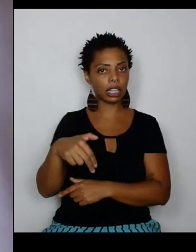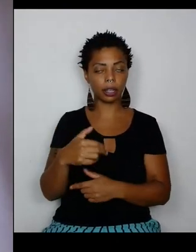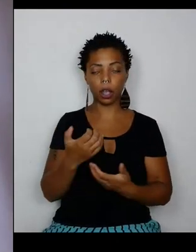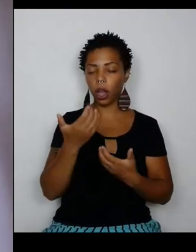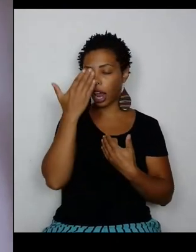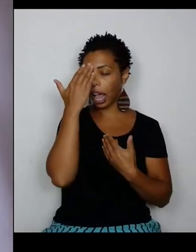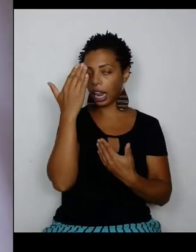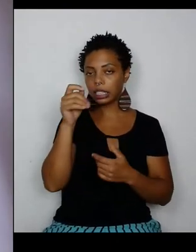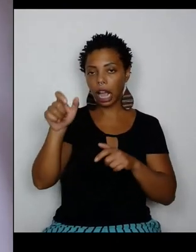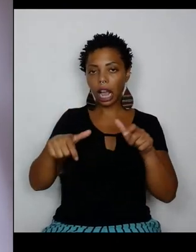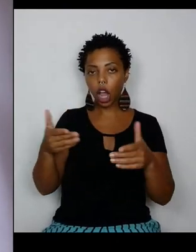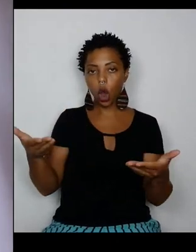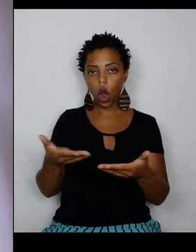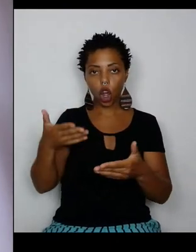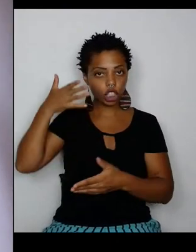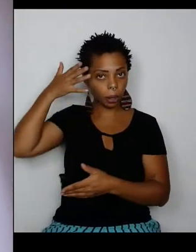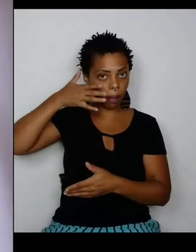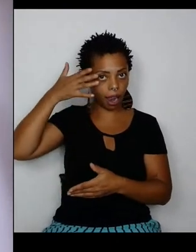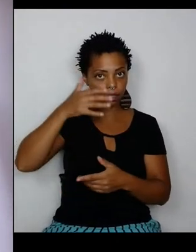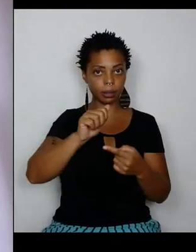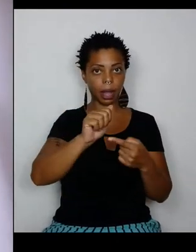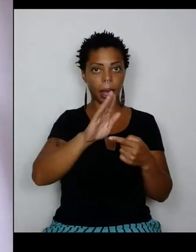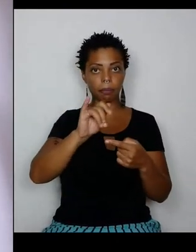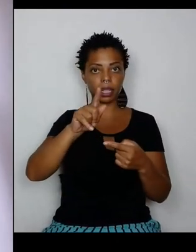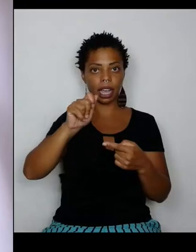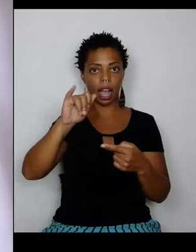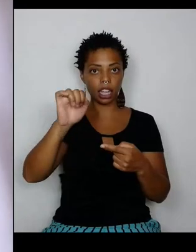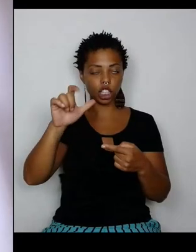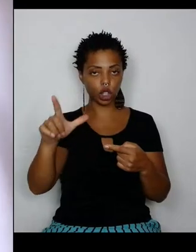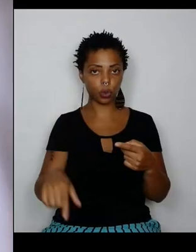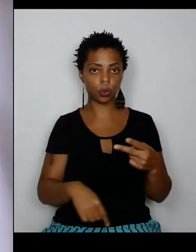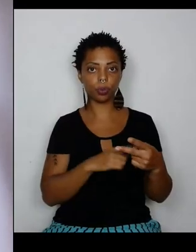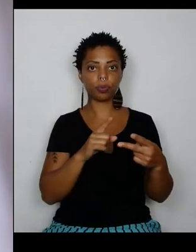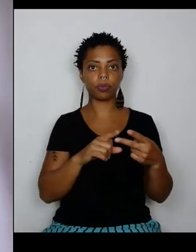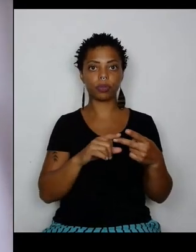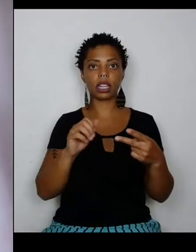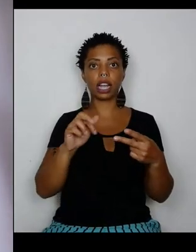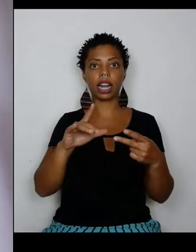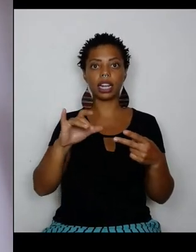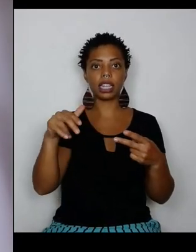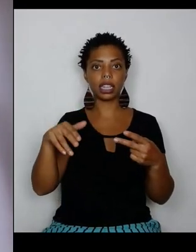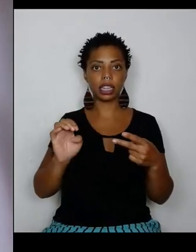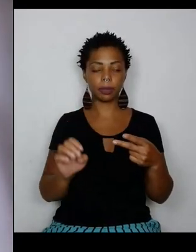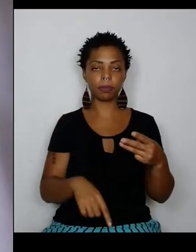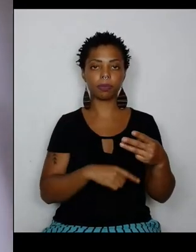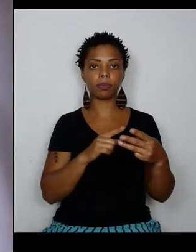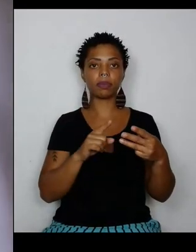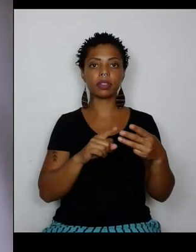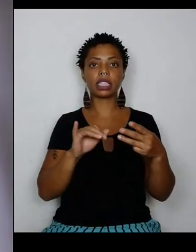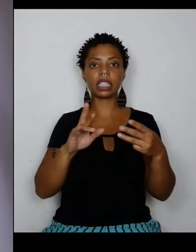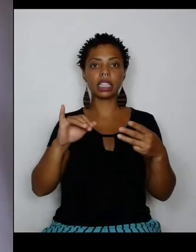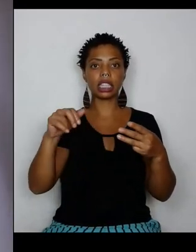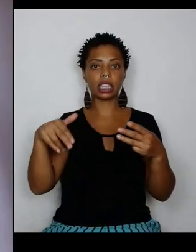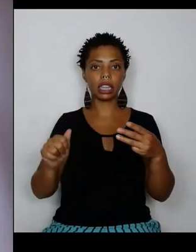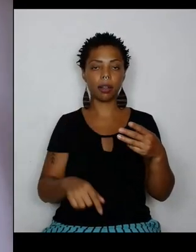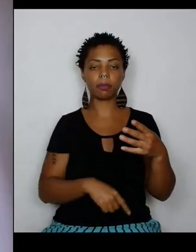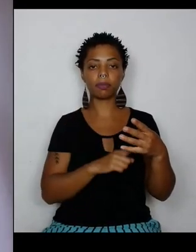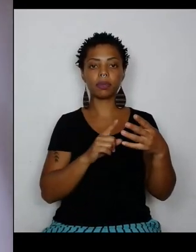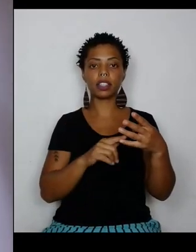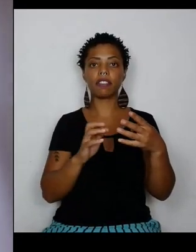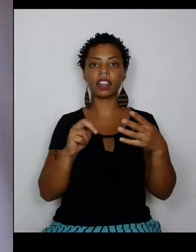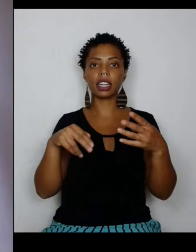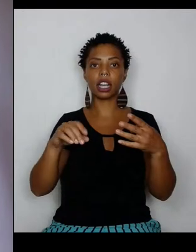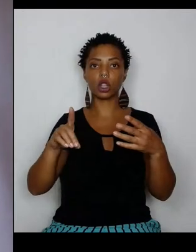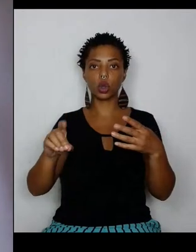like to thank our speakers today abigail solomon godot caroline virko arena scotland